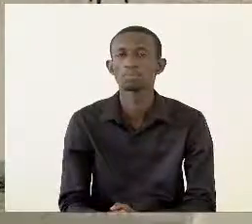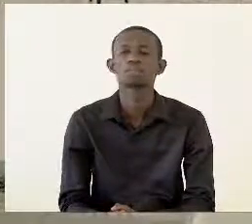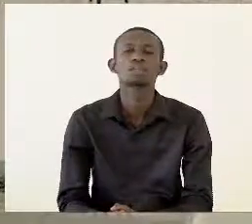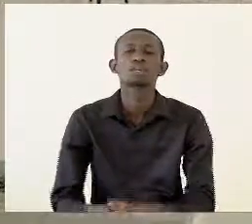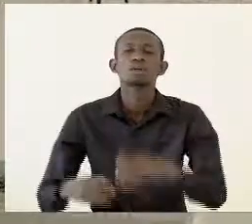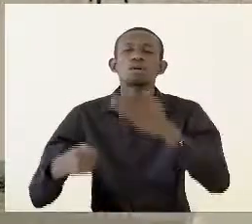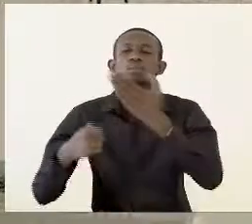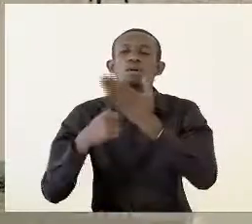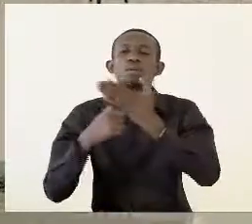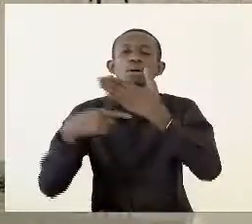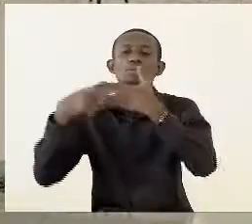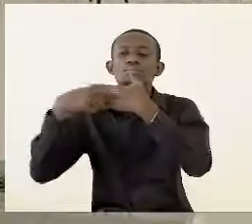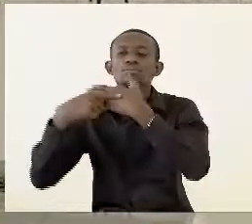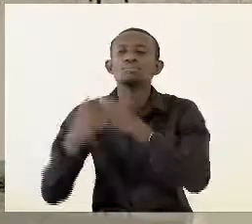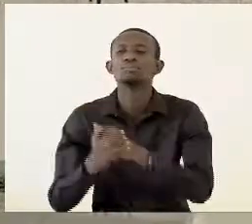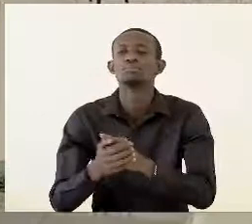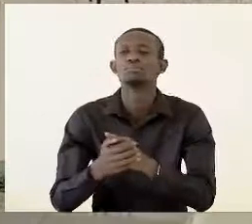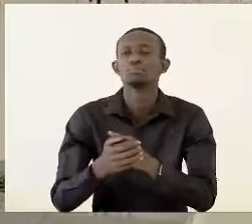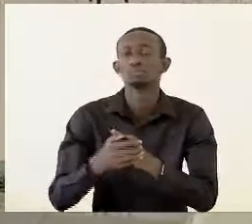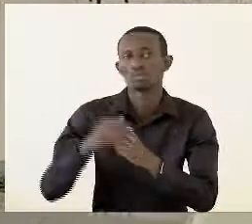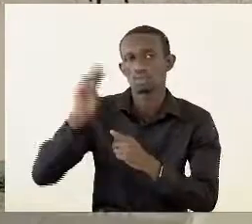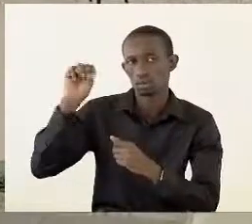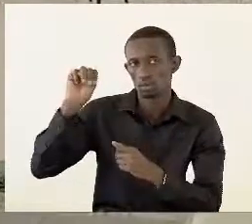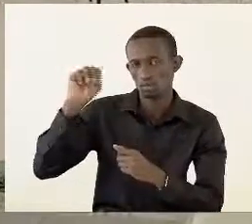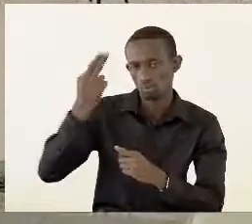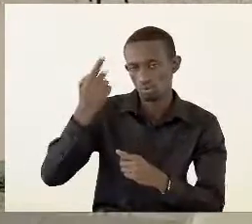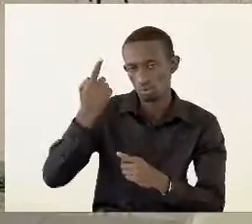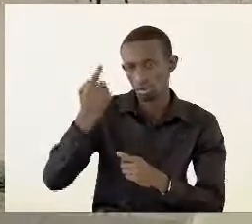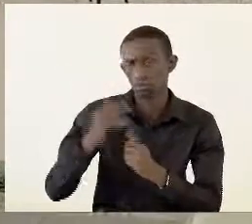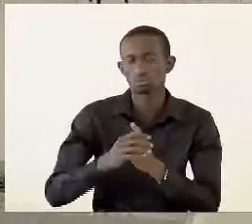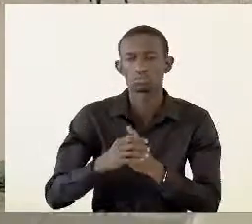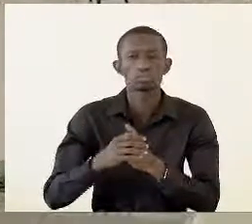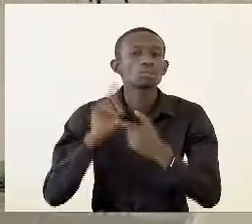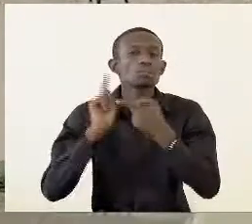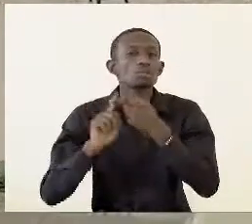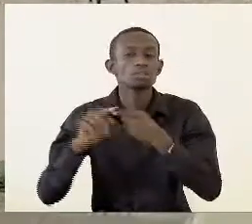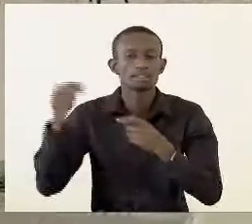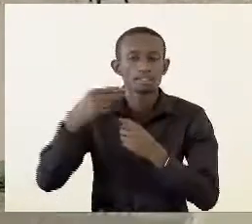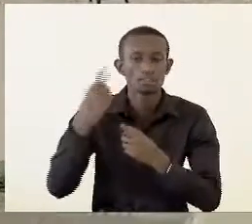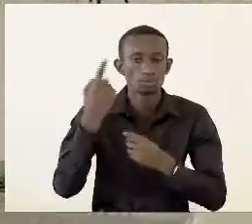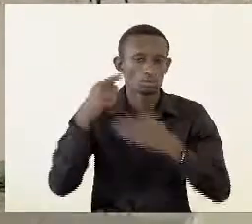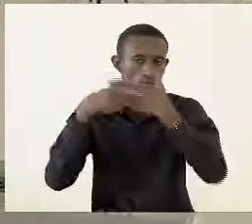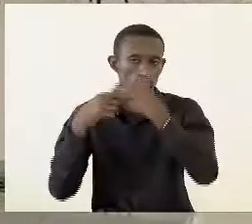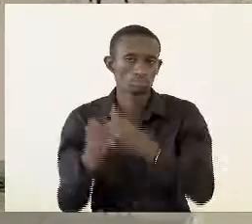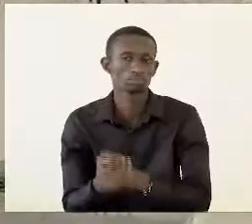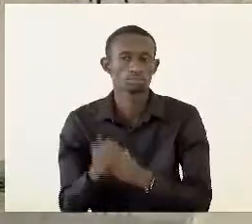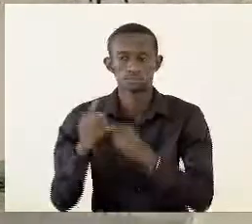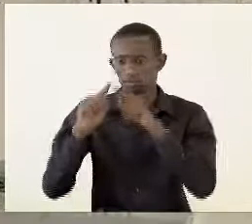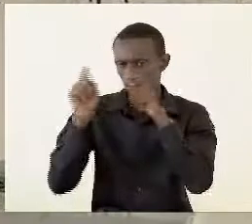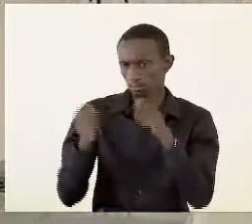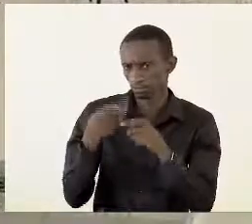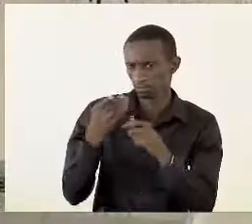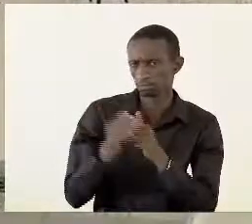charge. So it is M1 positive and H1 negative. And this ion is